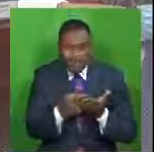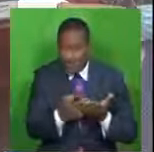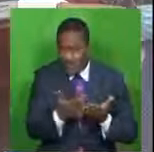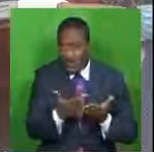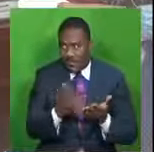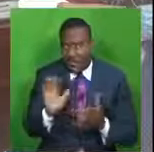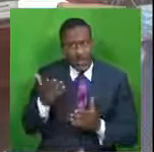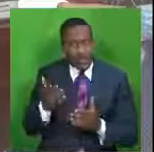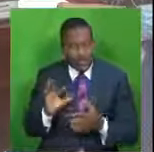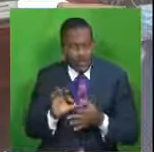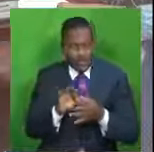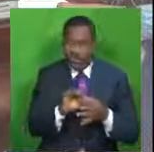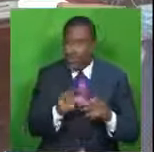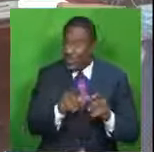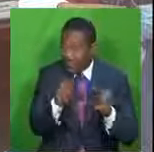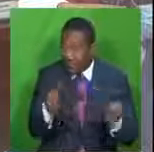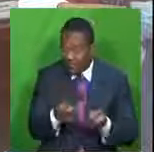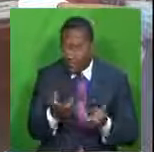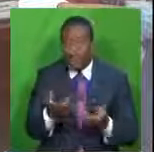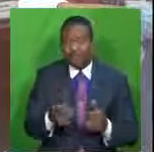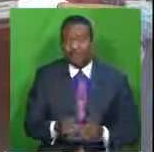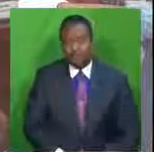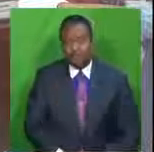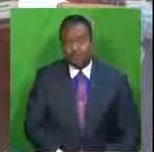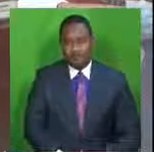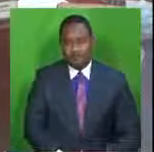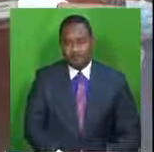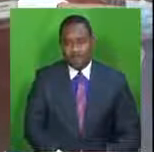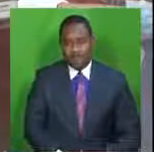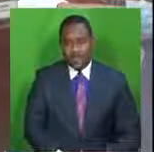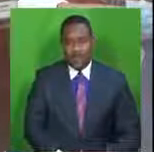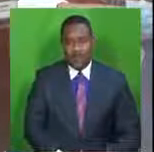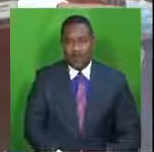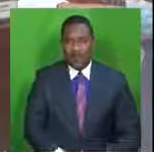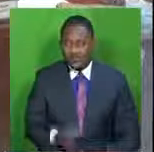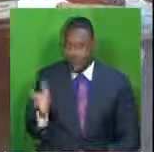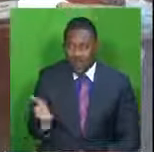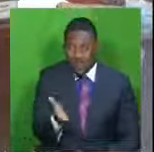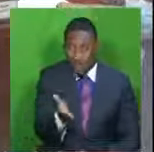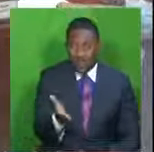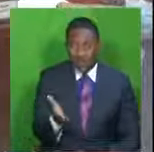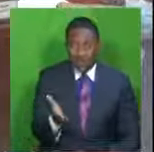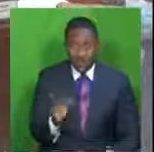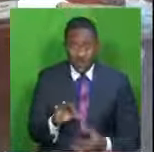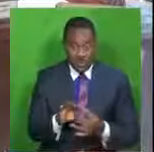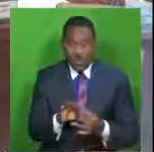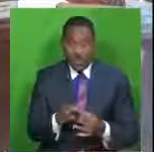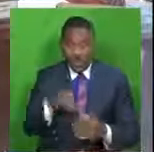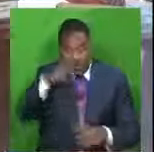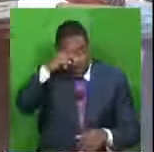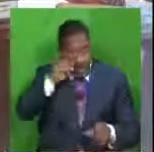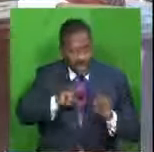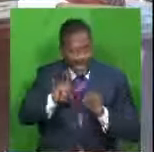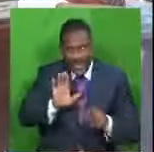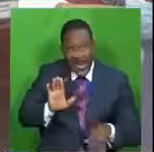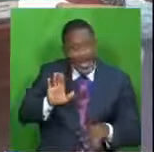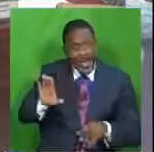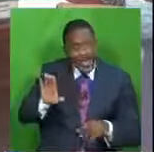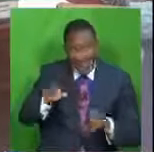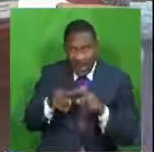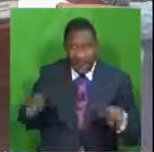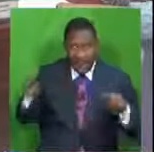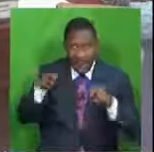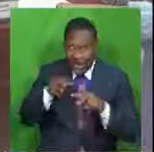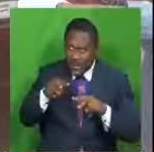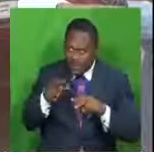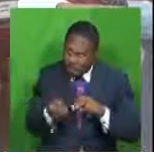Mr. Speaker, fair to him, just the invitation to be a member of the Black Stars, his value have soared.